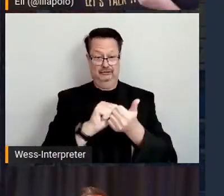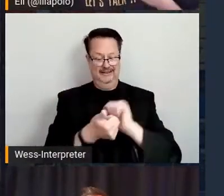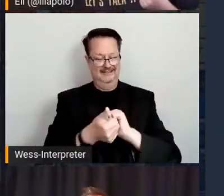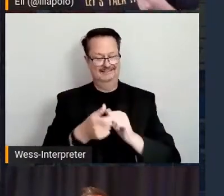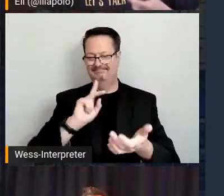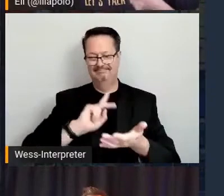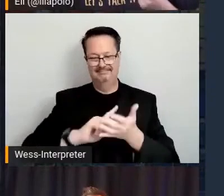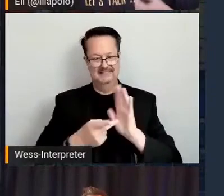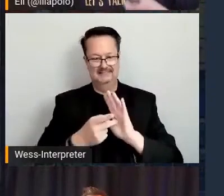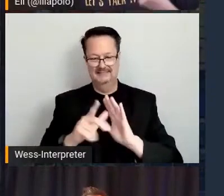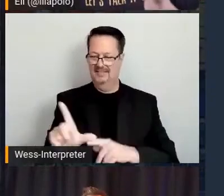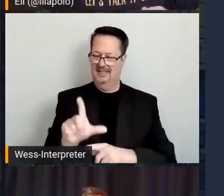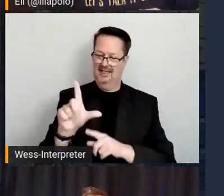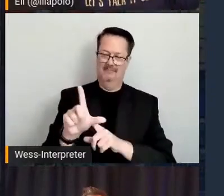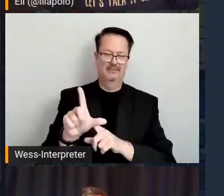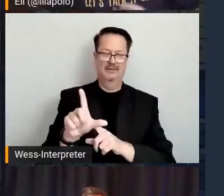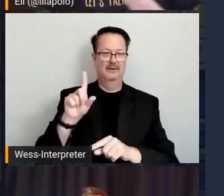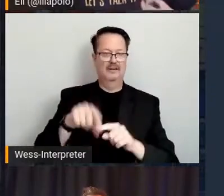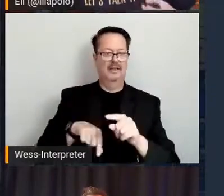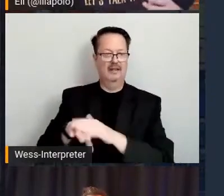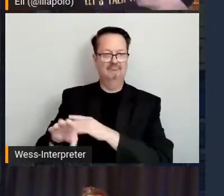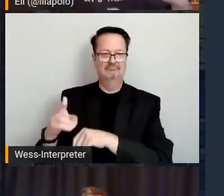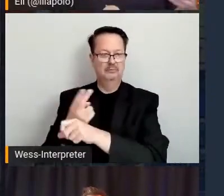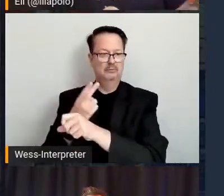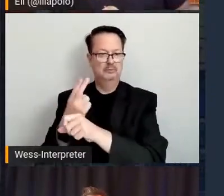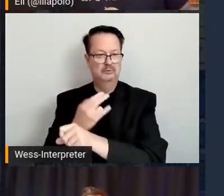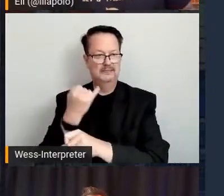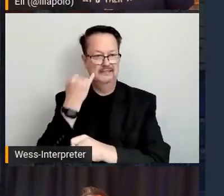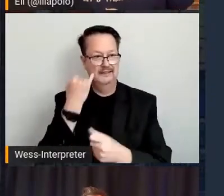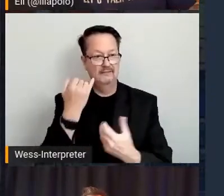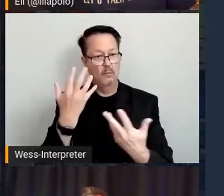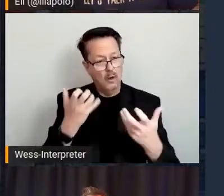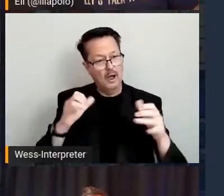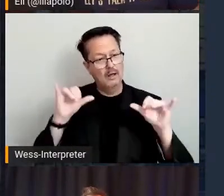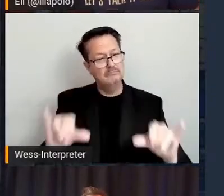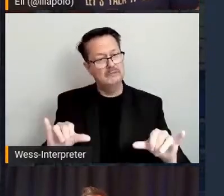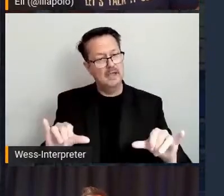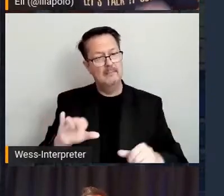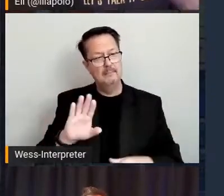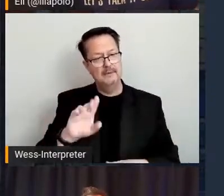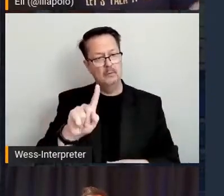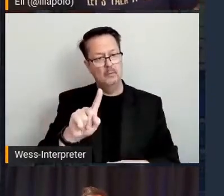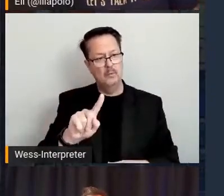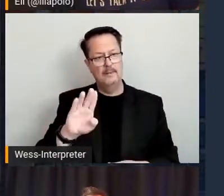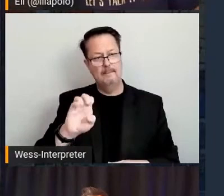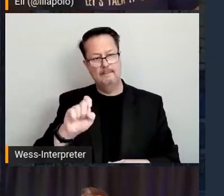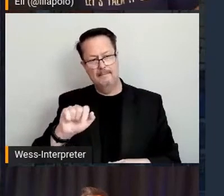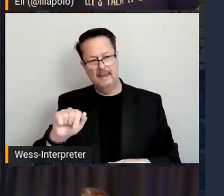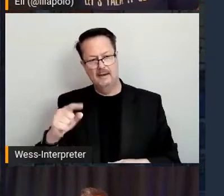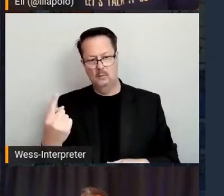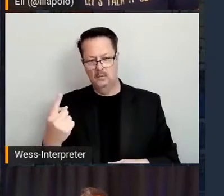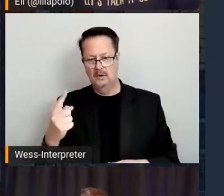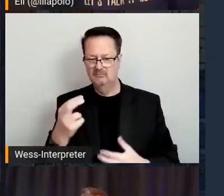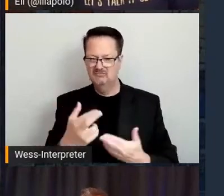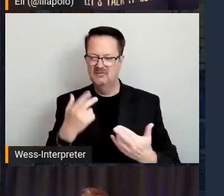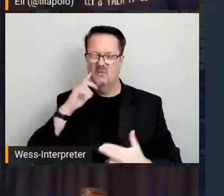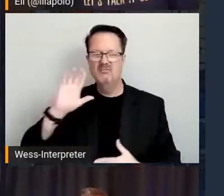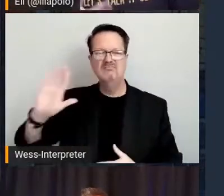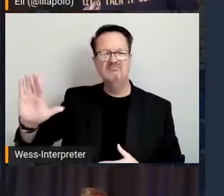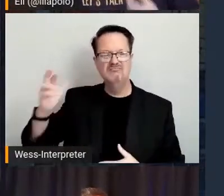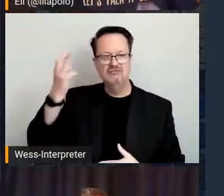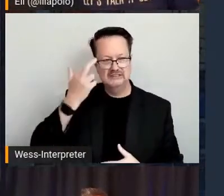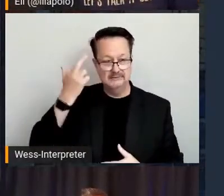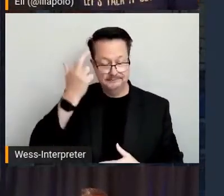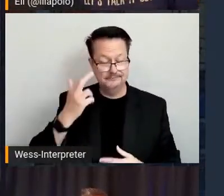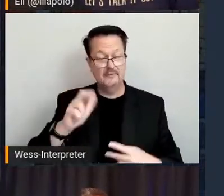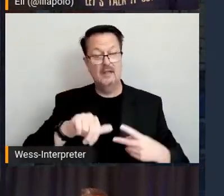the library basically unusable for users who still want to use the V1 beta 1 resource for their own reasons. Another